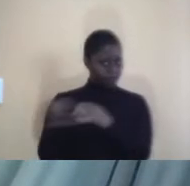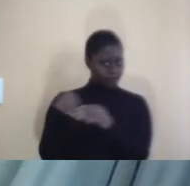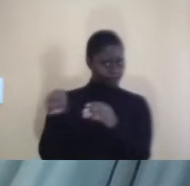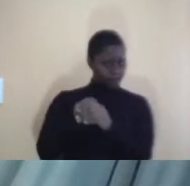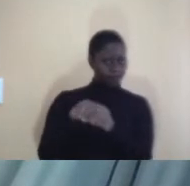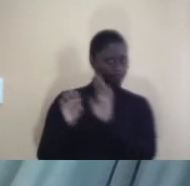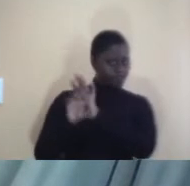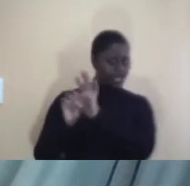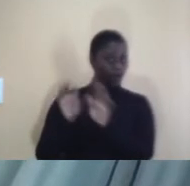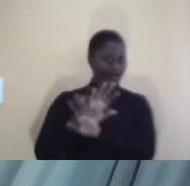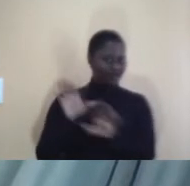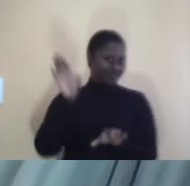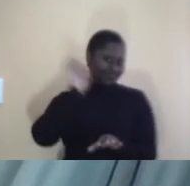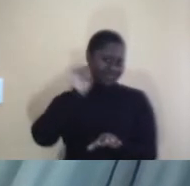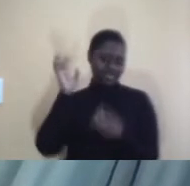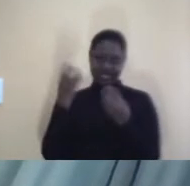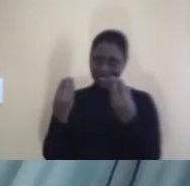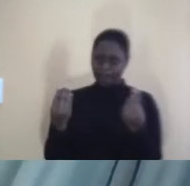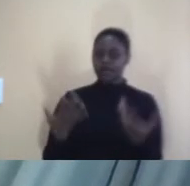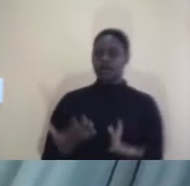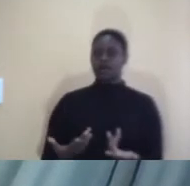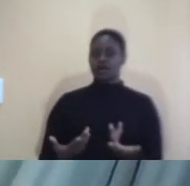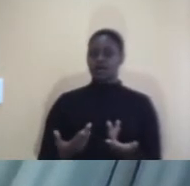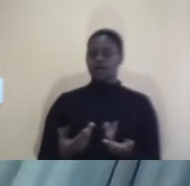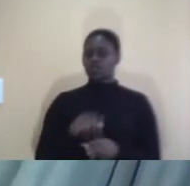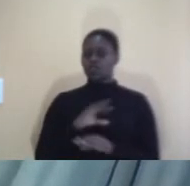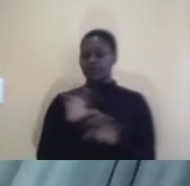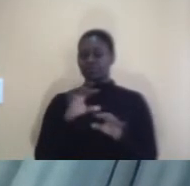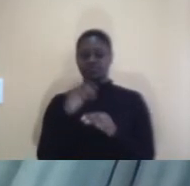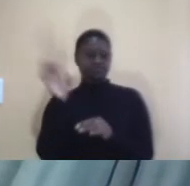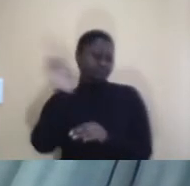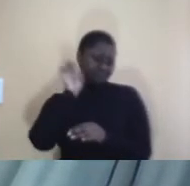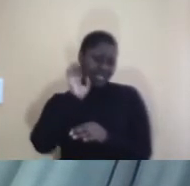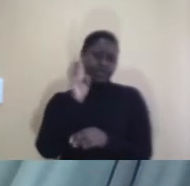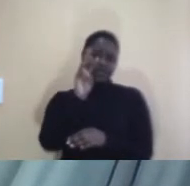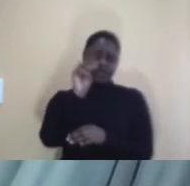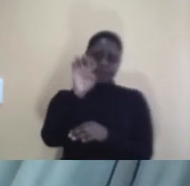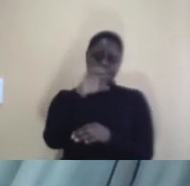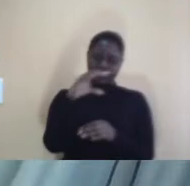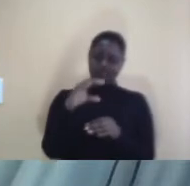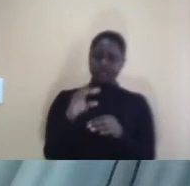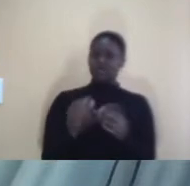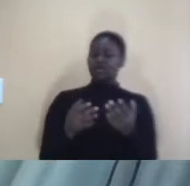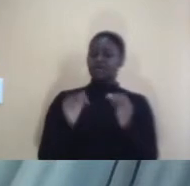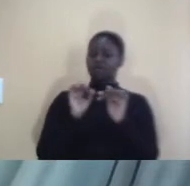We don't hear the MSC speak about projects, especially of